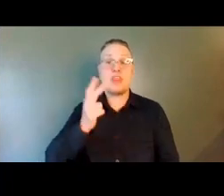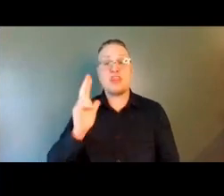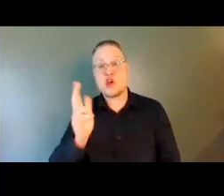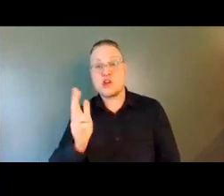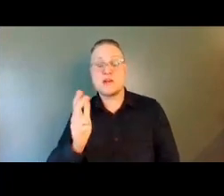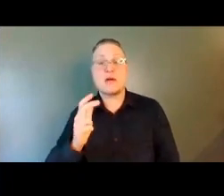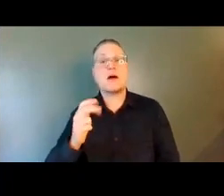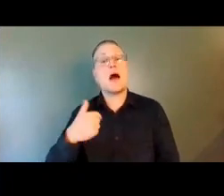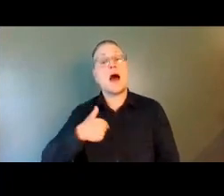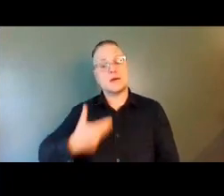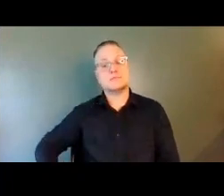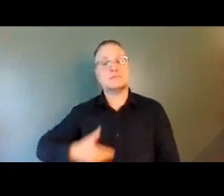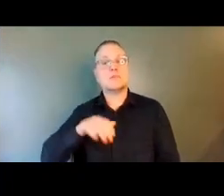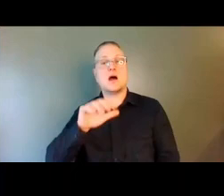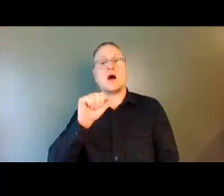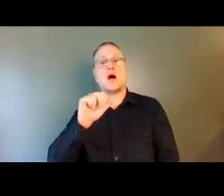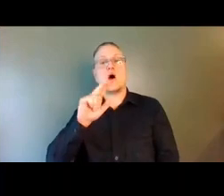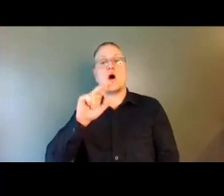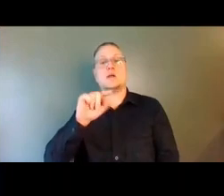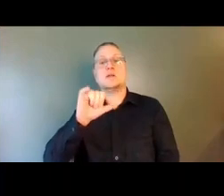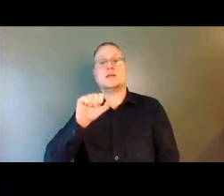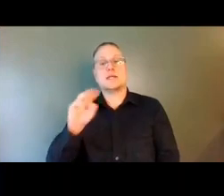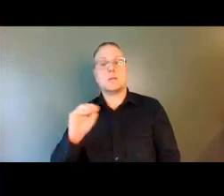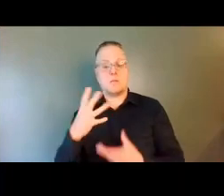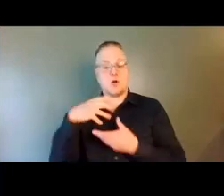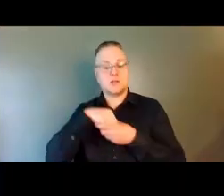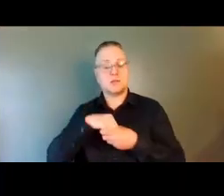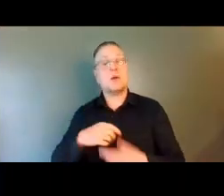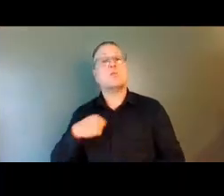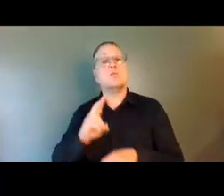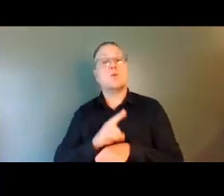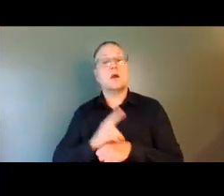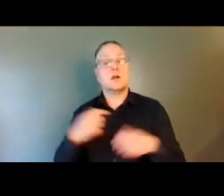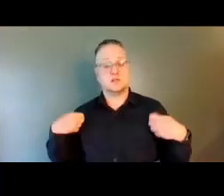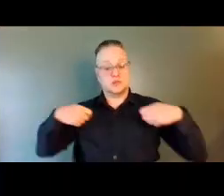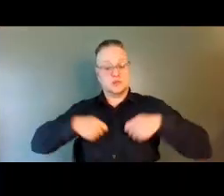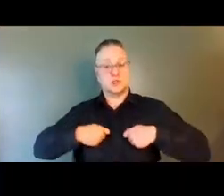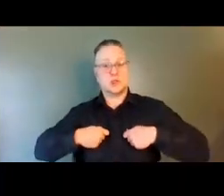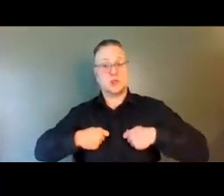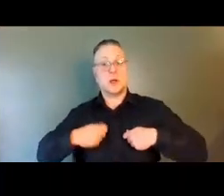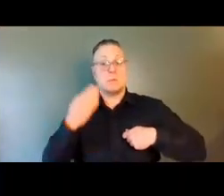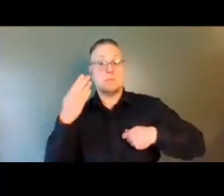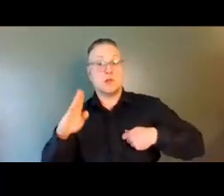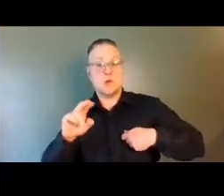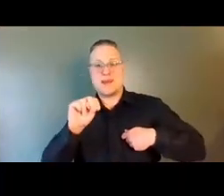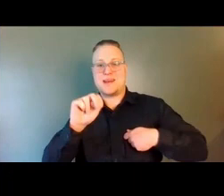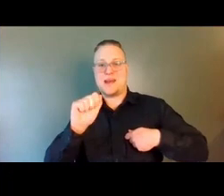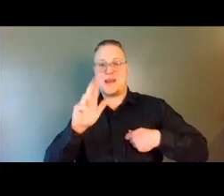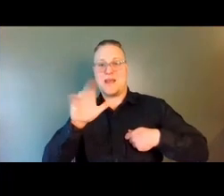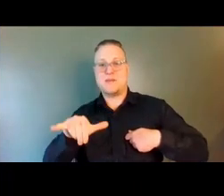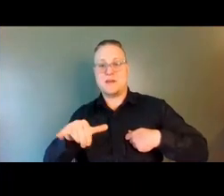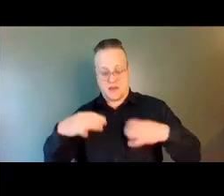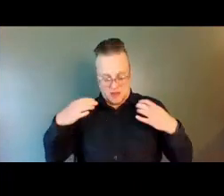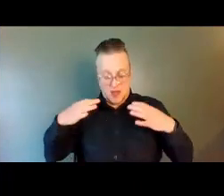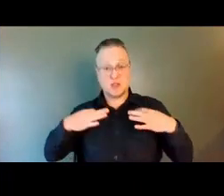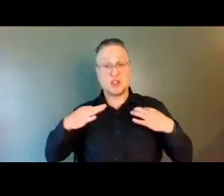and I am wearing my navy blue suit and a blue striped shirt. I completed